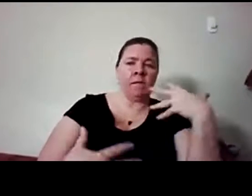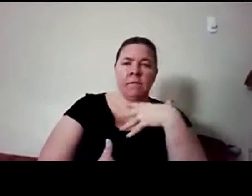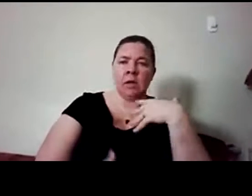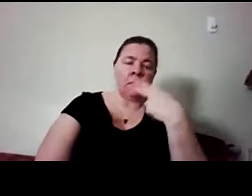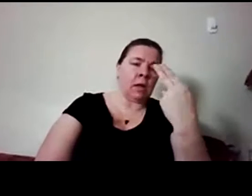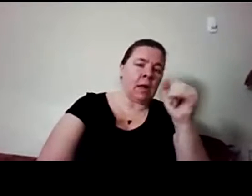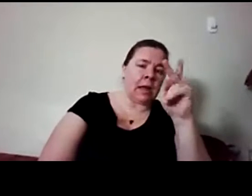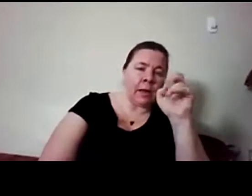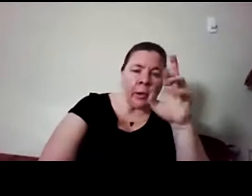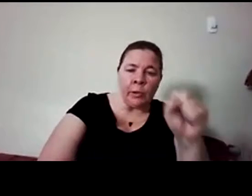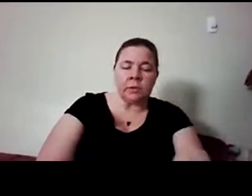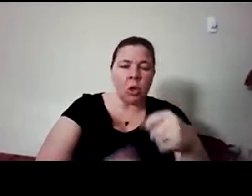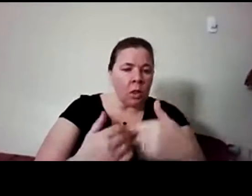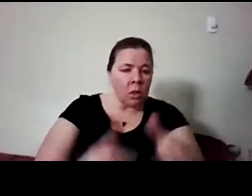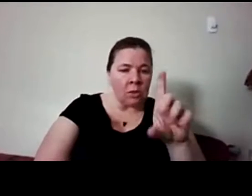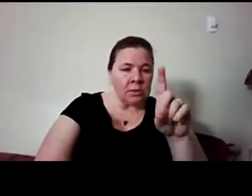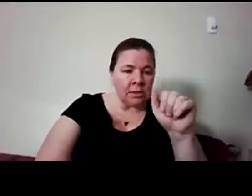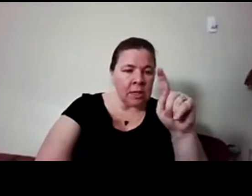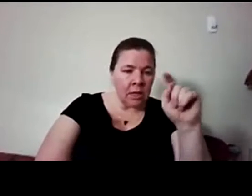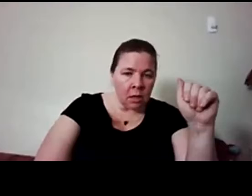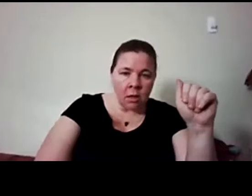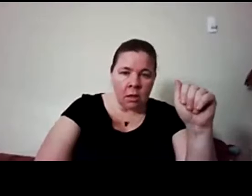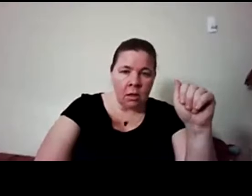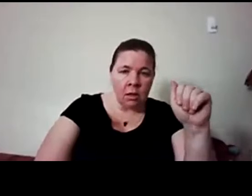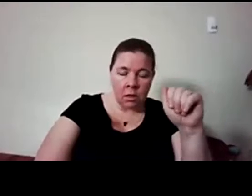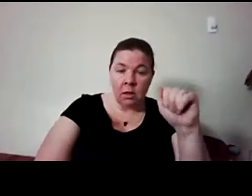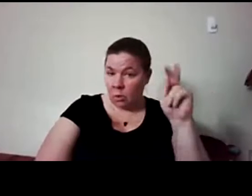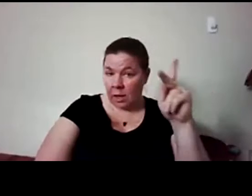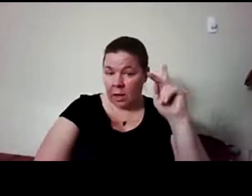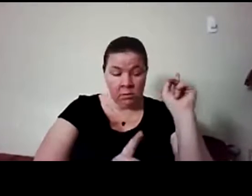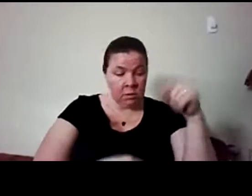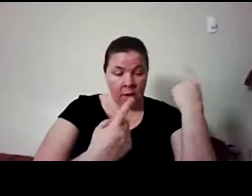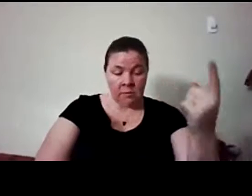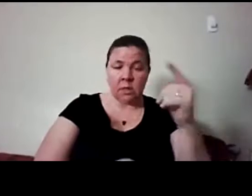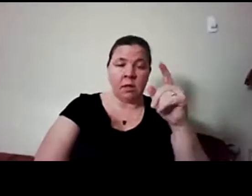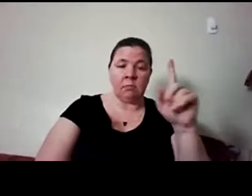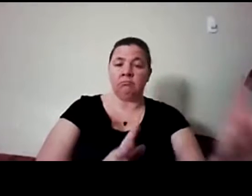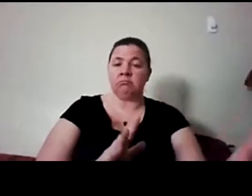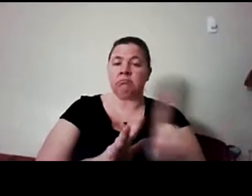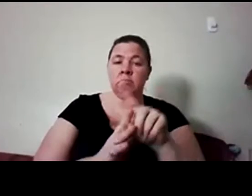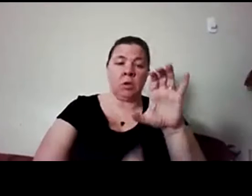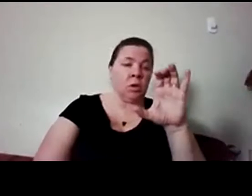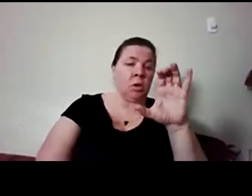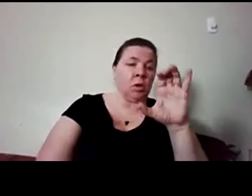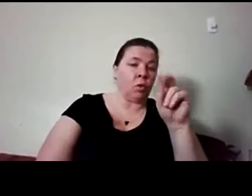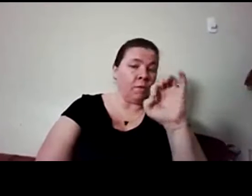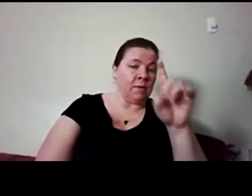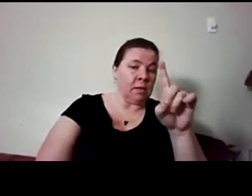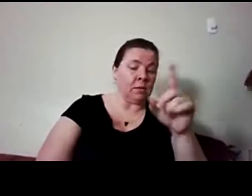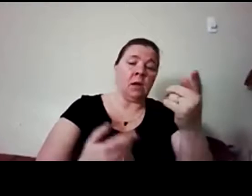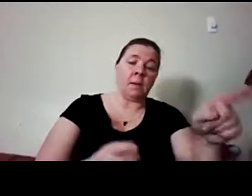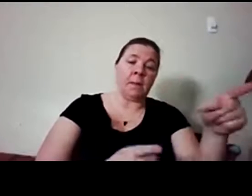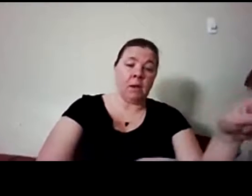data. Okay? Now, ever since the advent of COVID-19, more